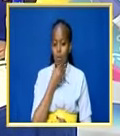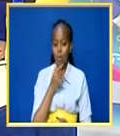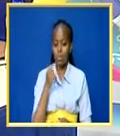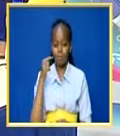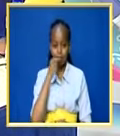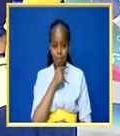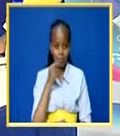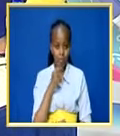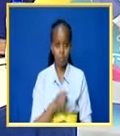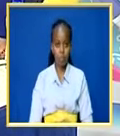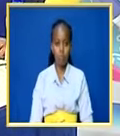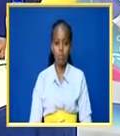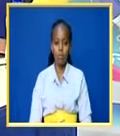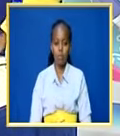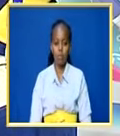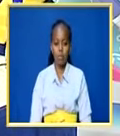brushing his teeth.